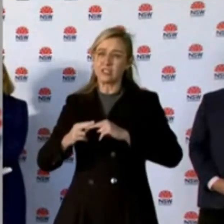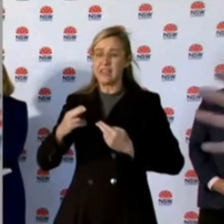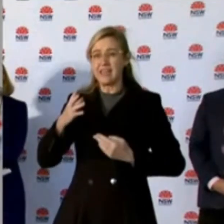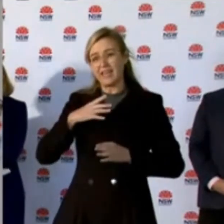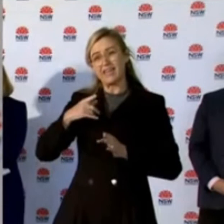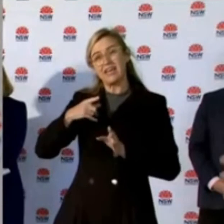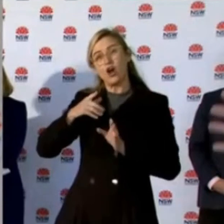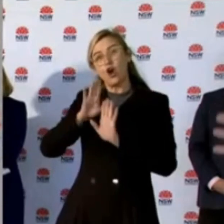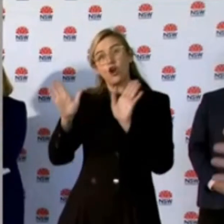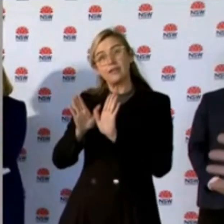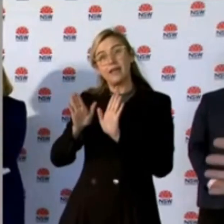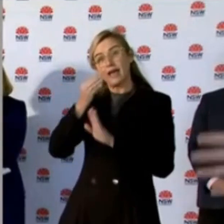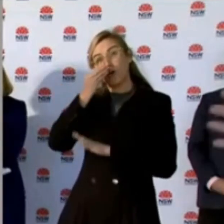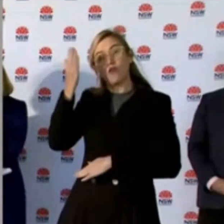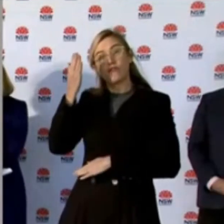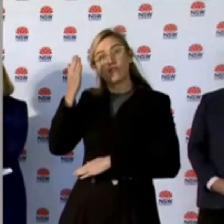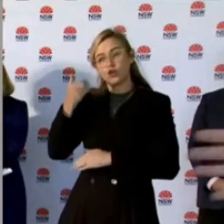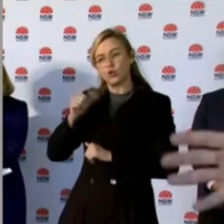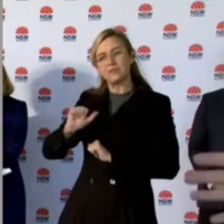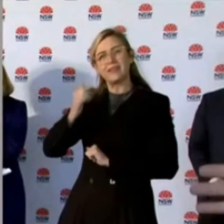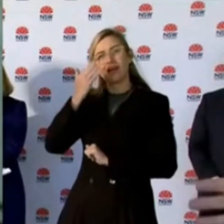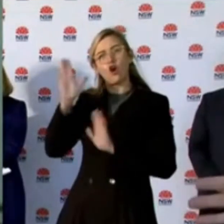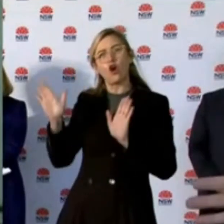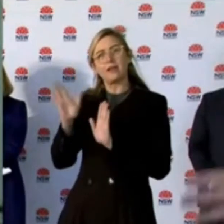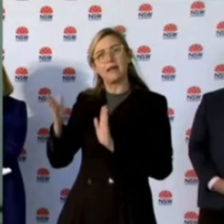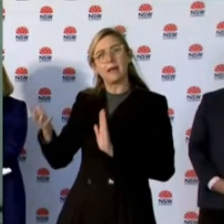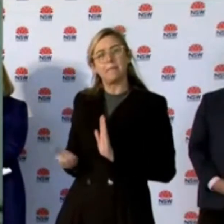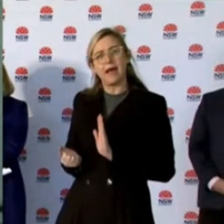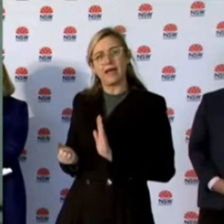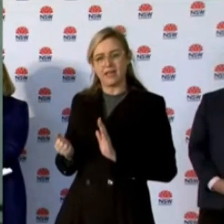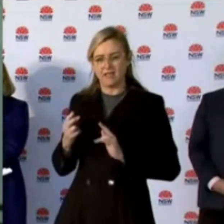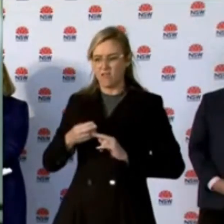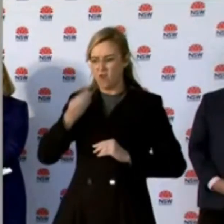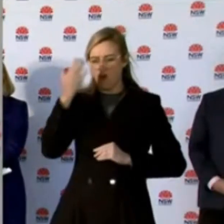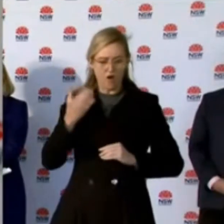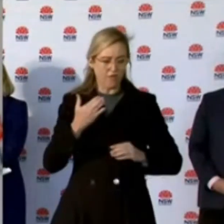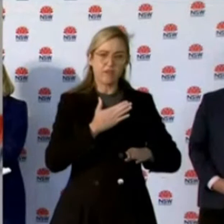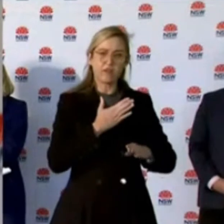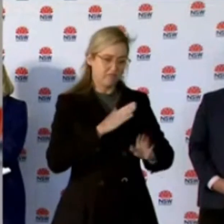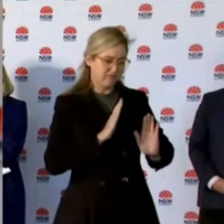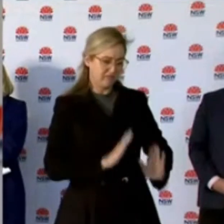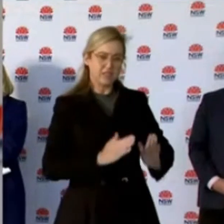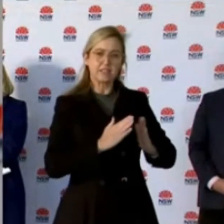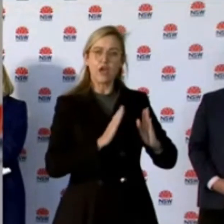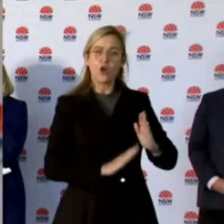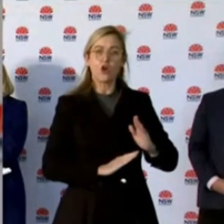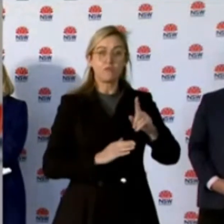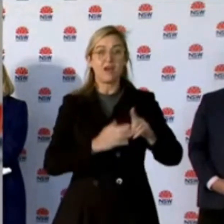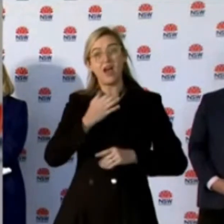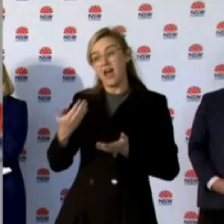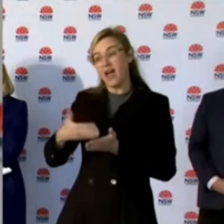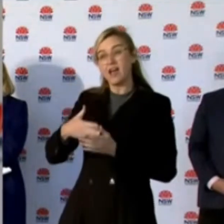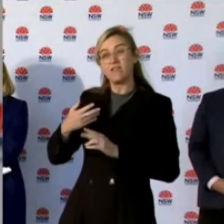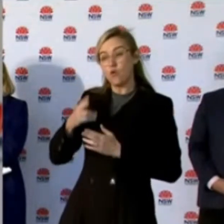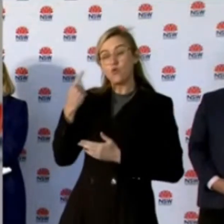leave, also for parents that may still have a job but have to homeschool. Yeah, I mean, obviously this is a challenging time. It's not just a